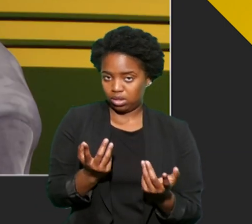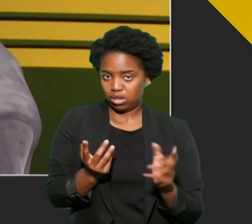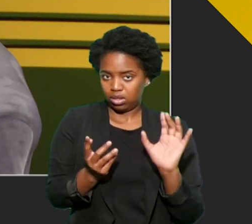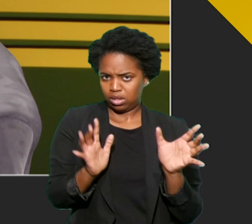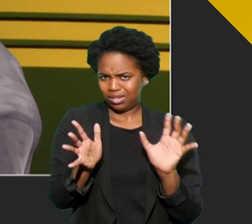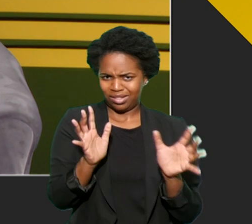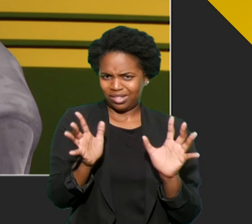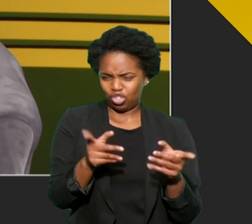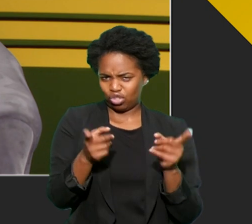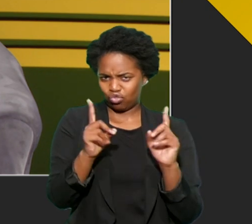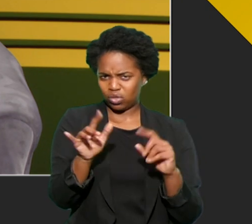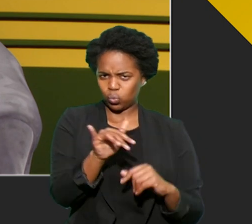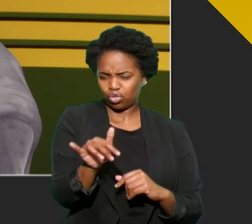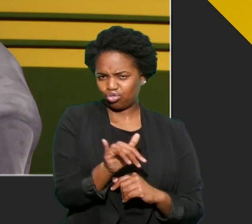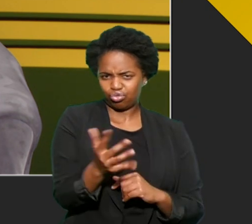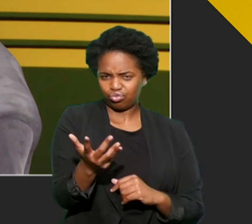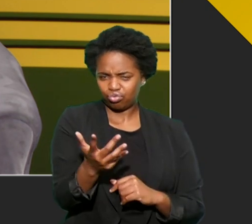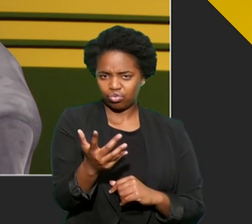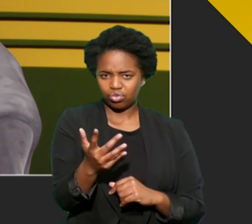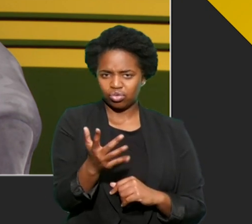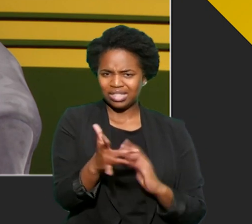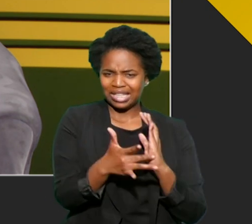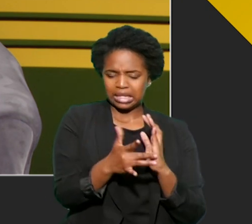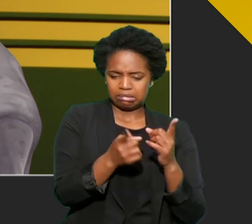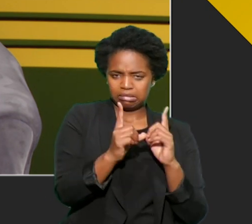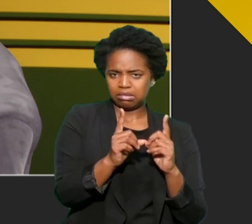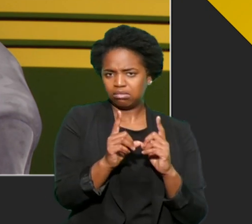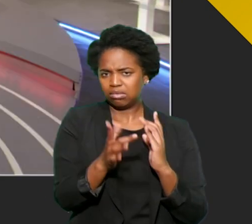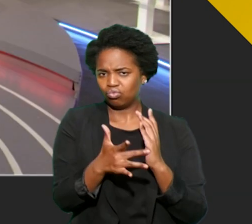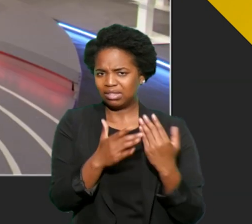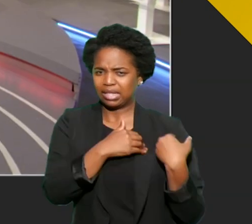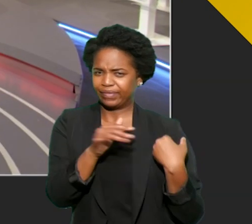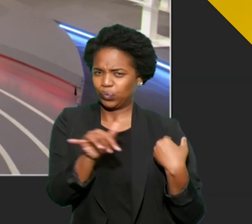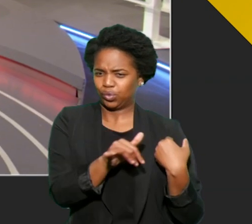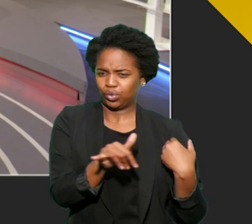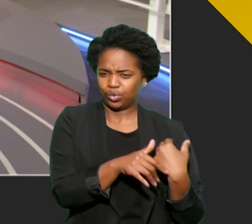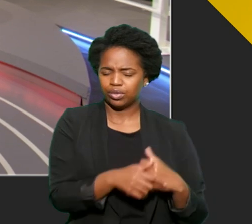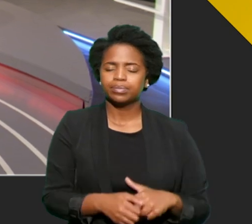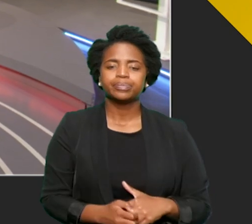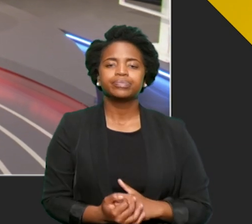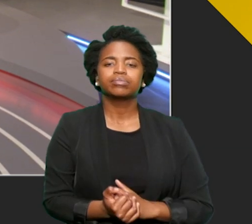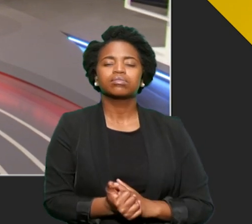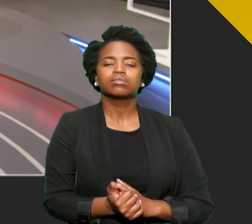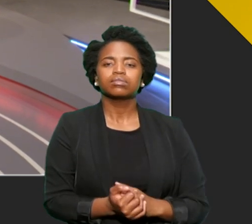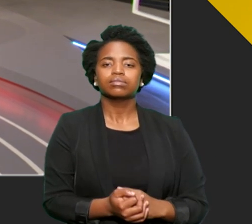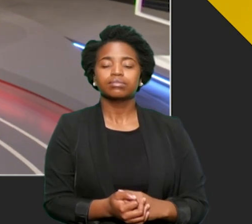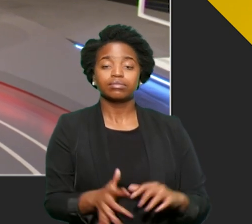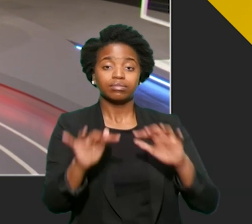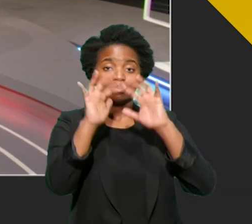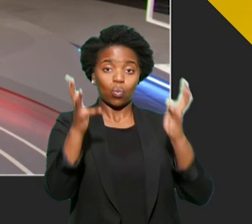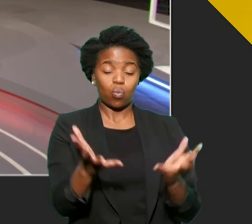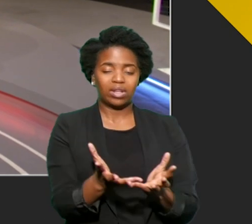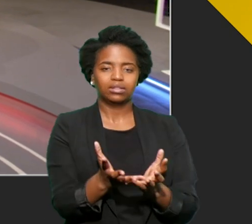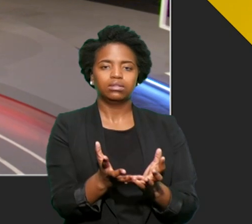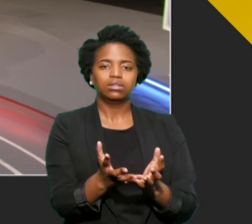is not? How does one differentiate between the two? Okay, so all across the world there are